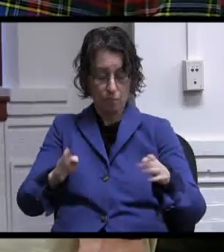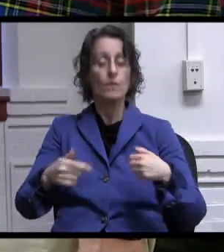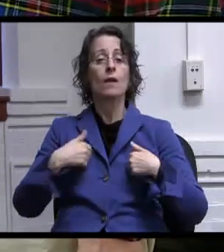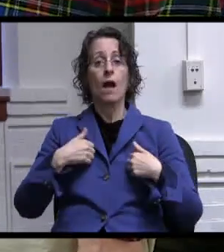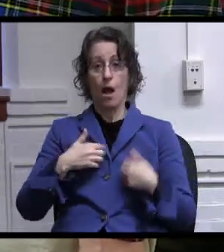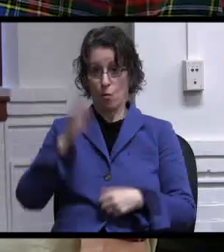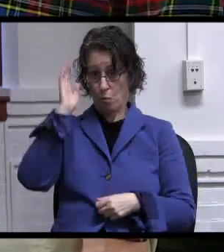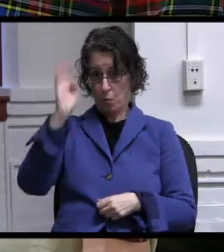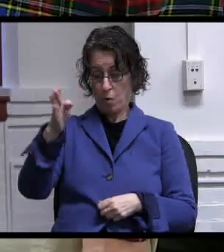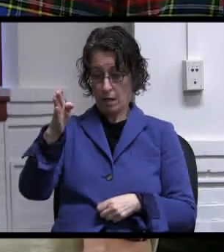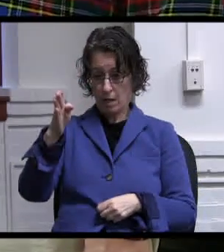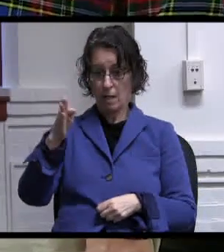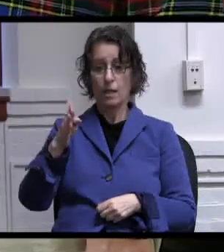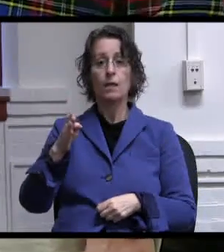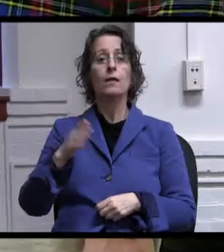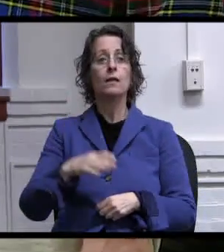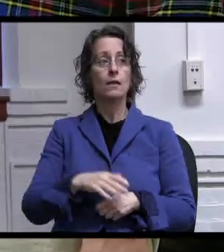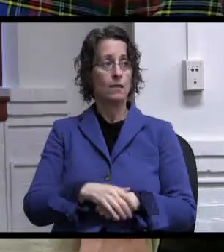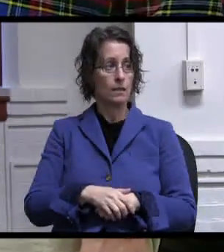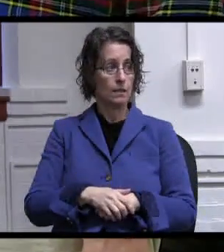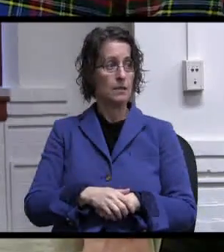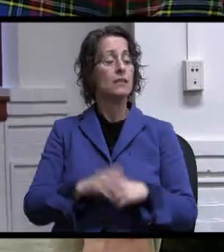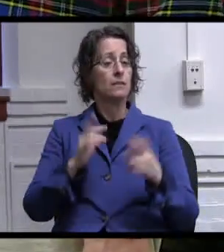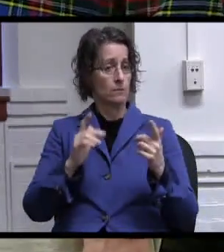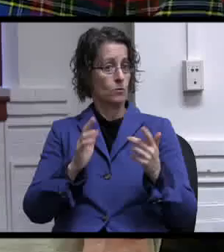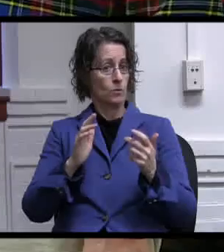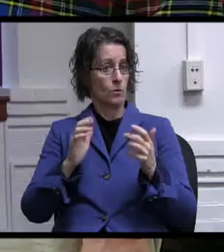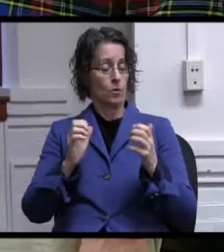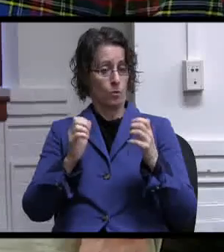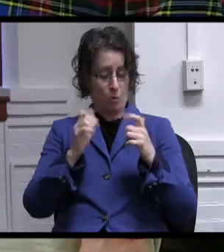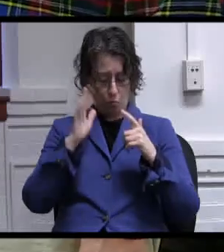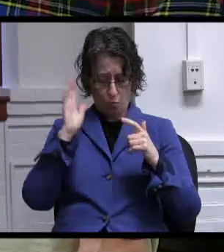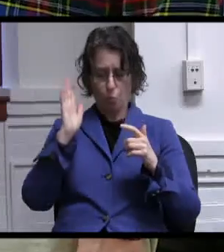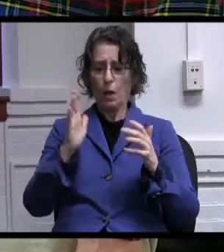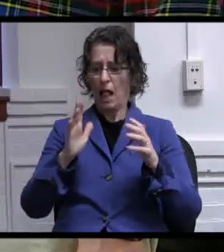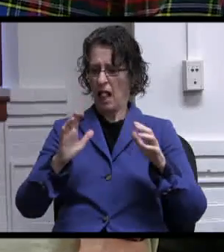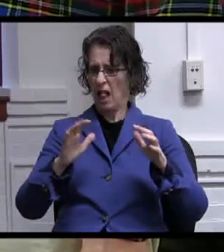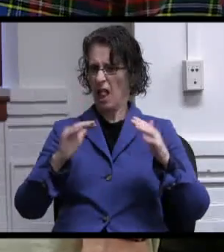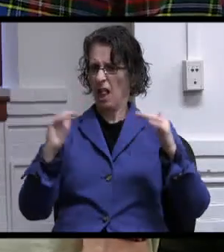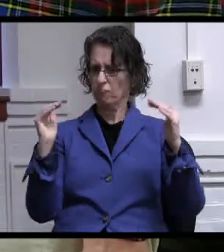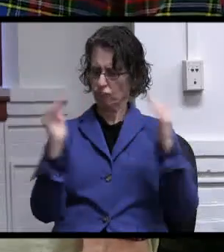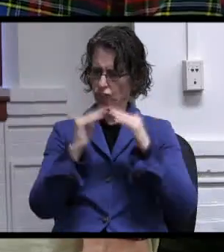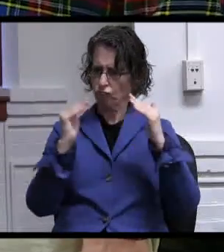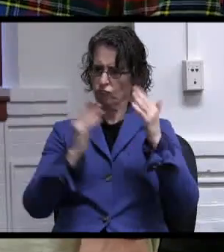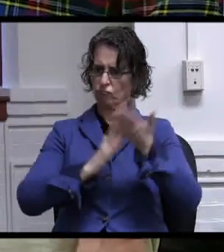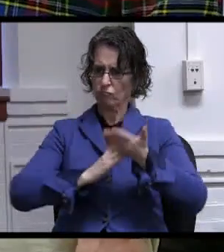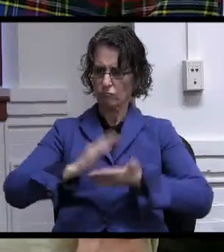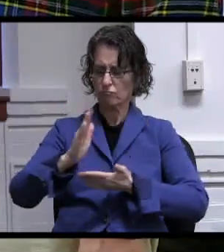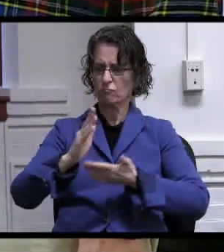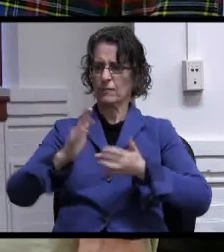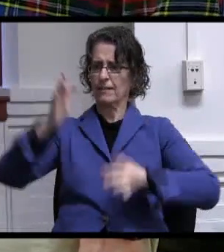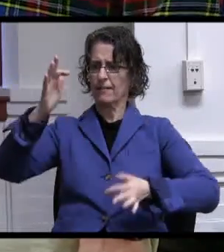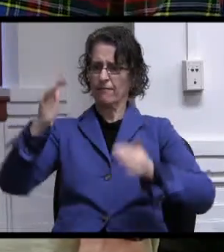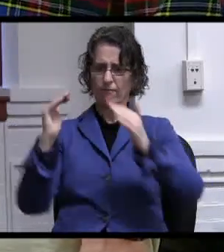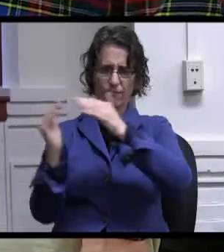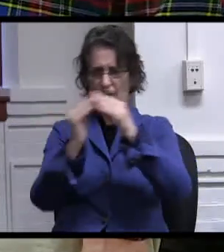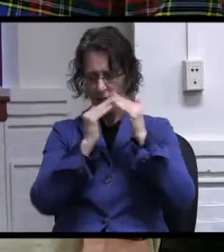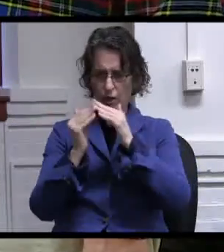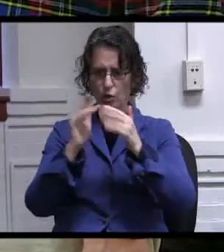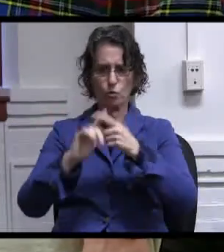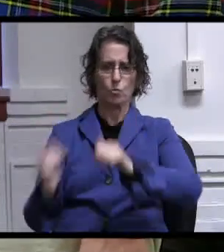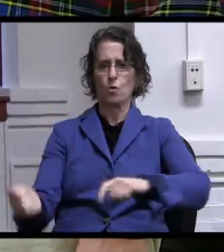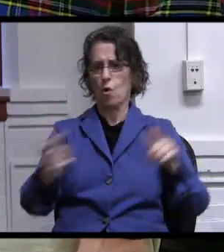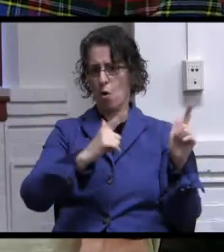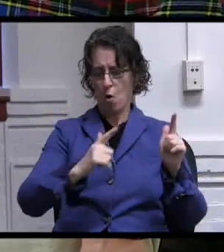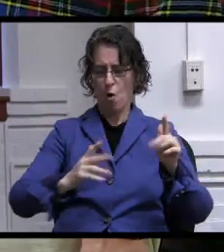will therein. Do equal right. Do equal right. And justice. And justice. To all people. To all people. In the